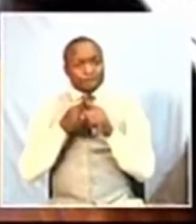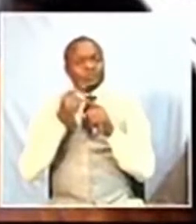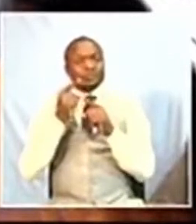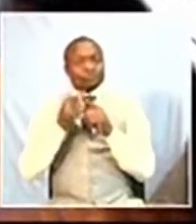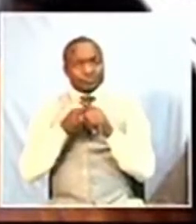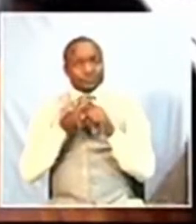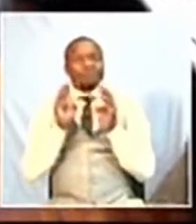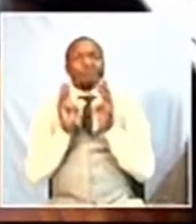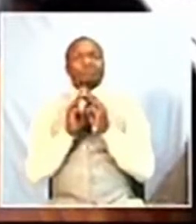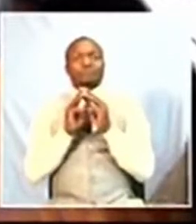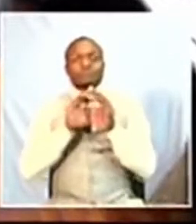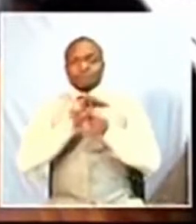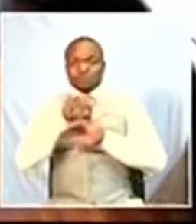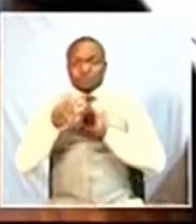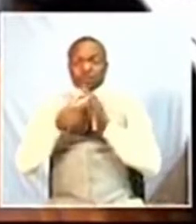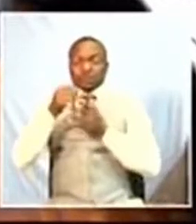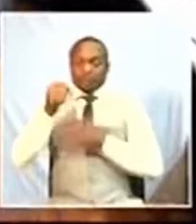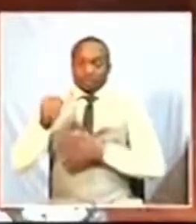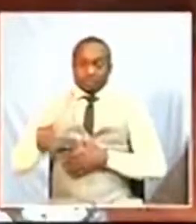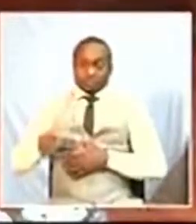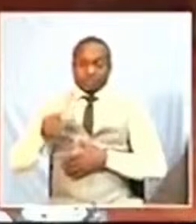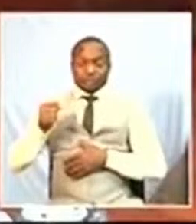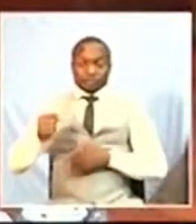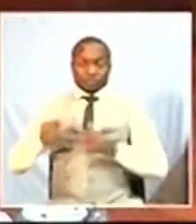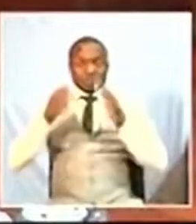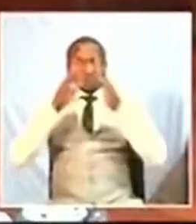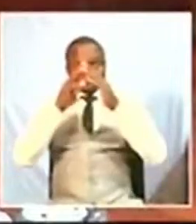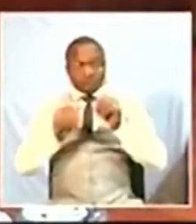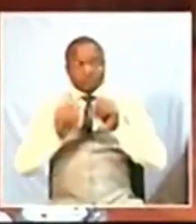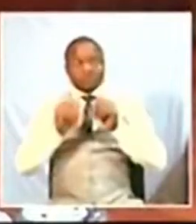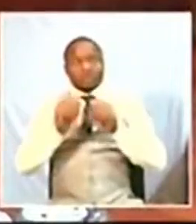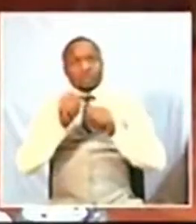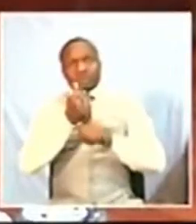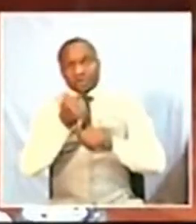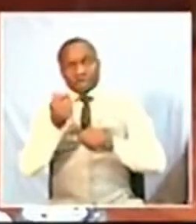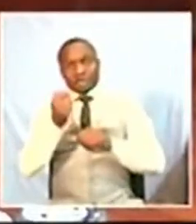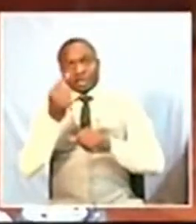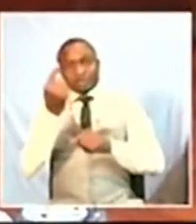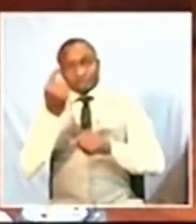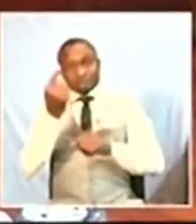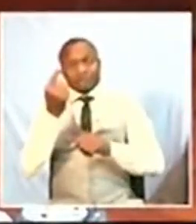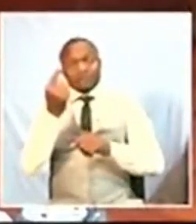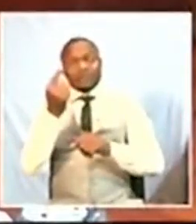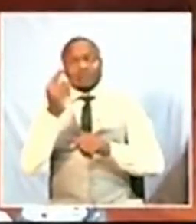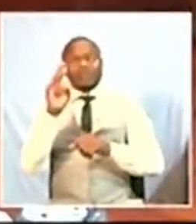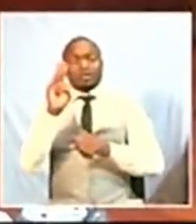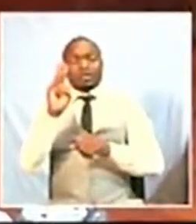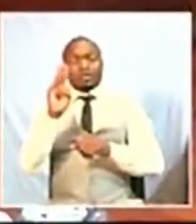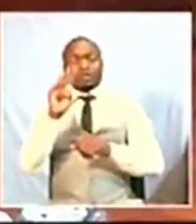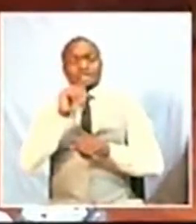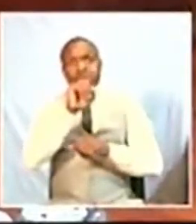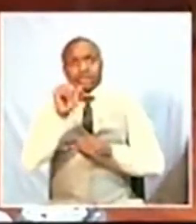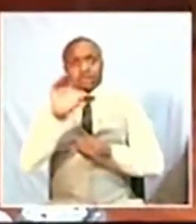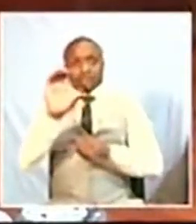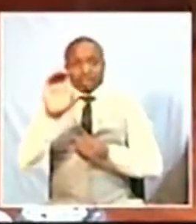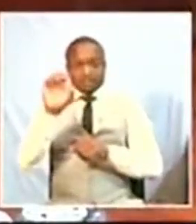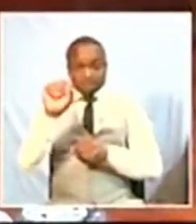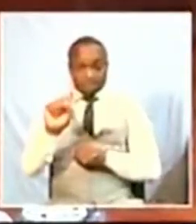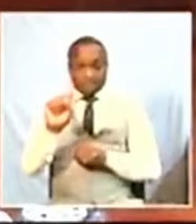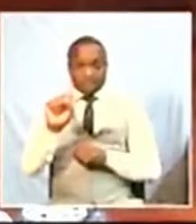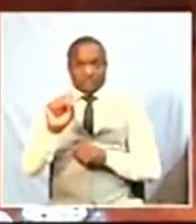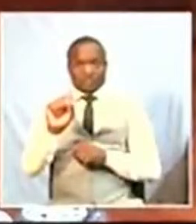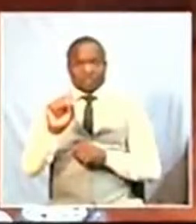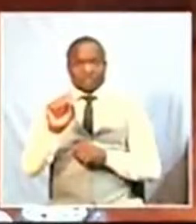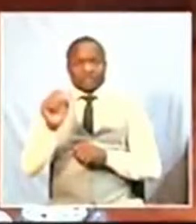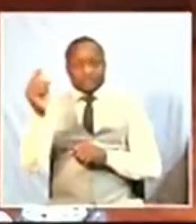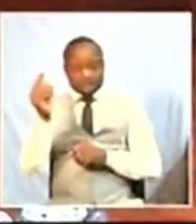meetings for all the chiefs passes. So we're having the next one on 16th, of which ZCS is part of those meetings. So we're hoping at this meeting they